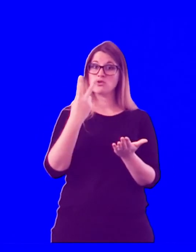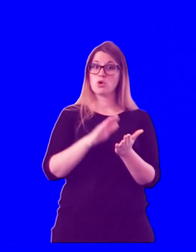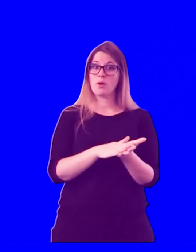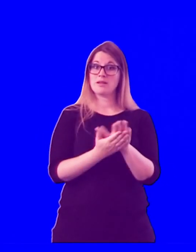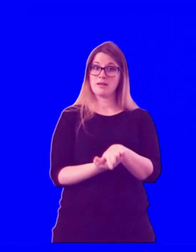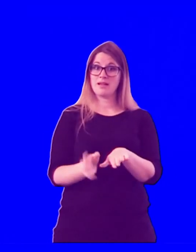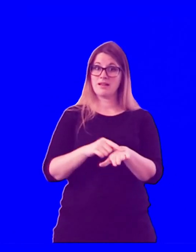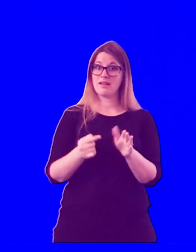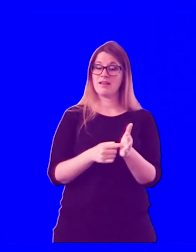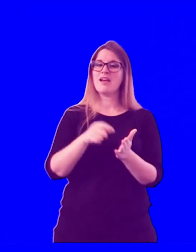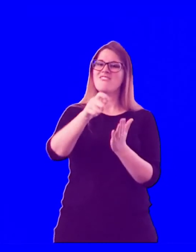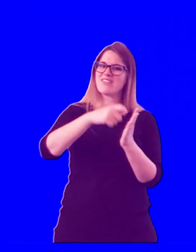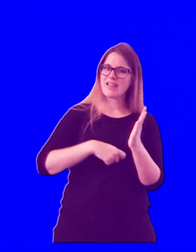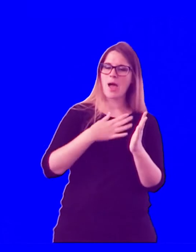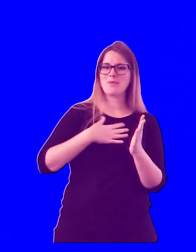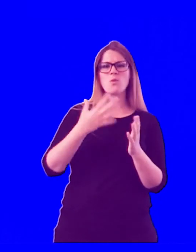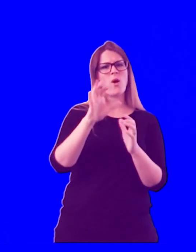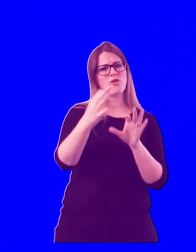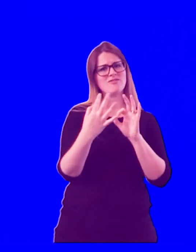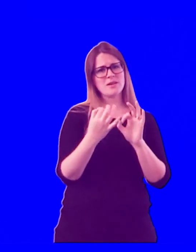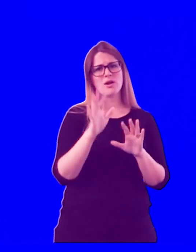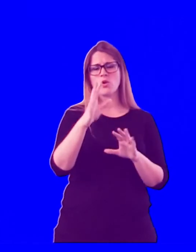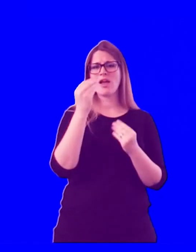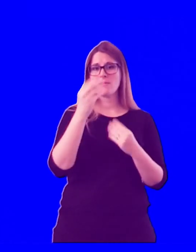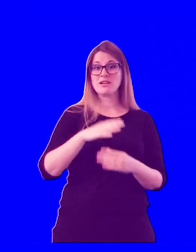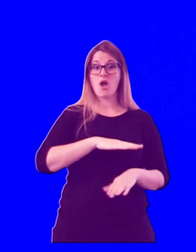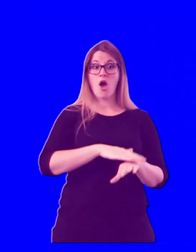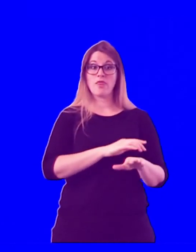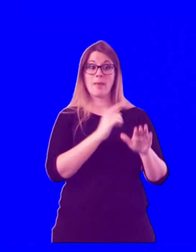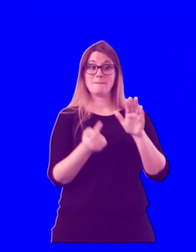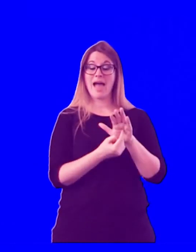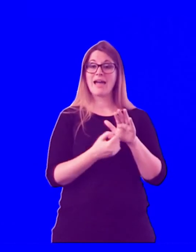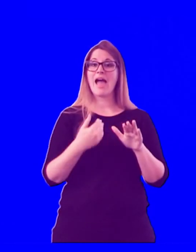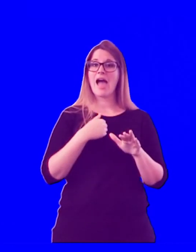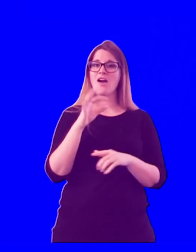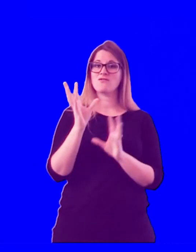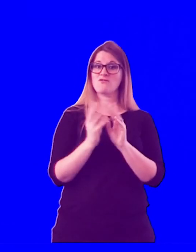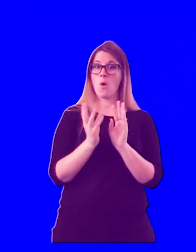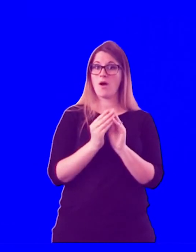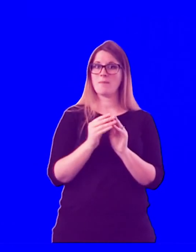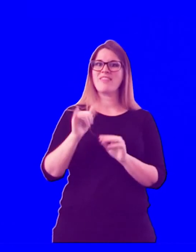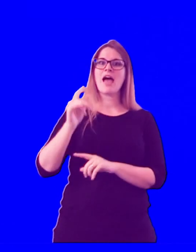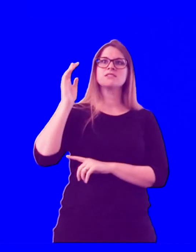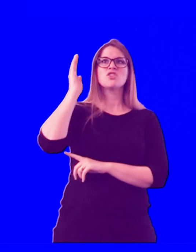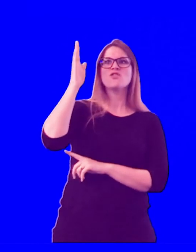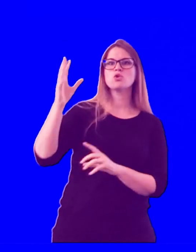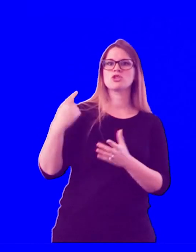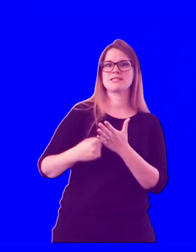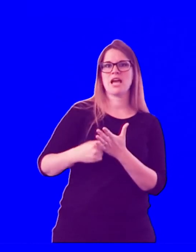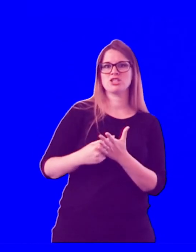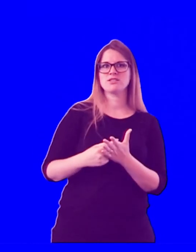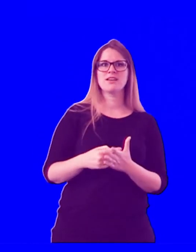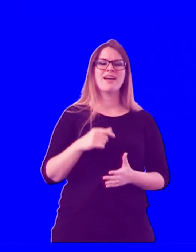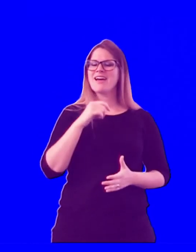page. Please fill that out. We want your feedback. We need your information. And on the back of that is the forum. This is the future discussion. This is what keeps it.